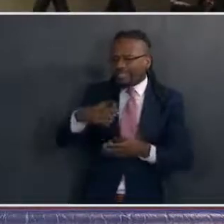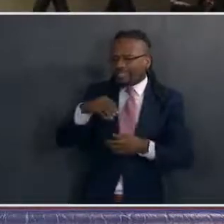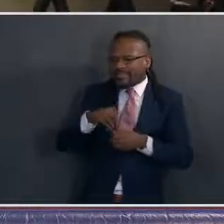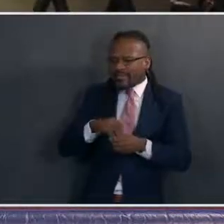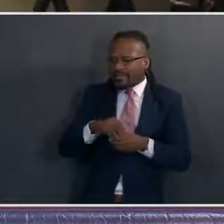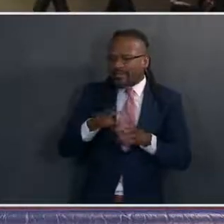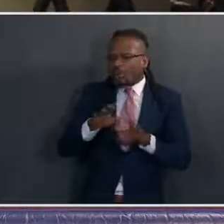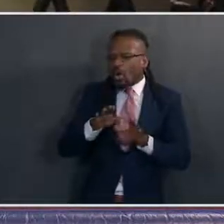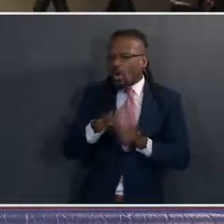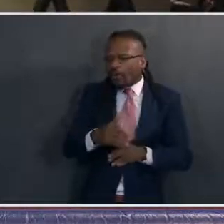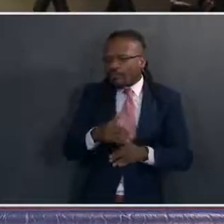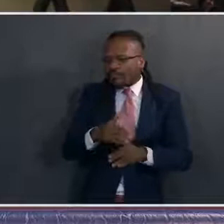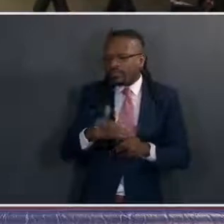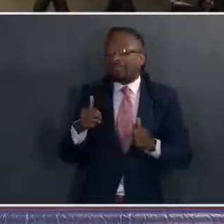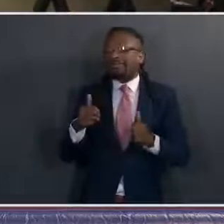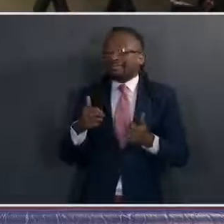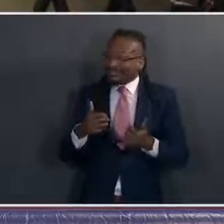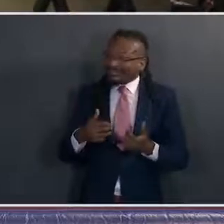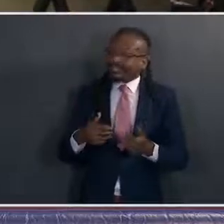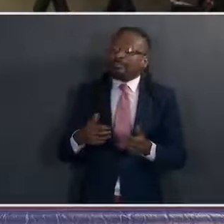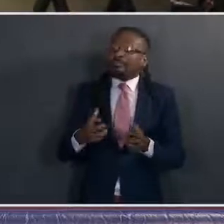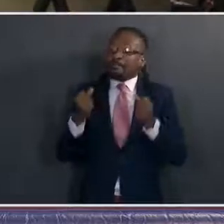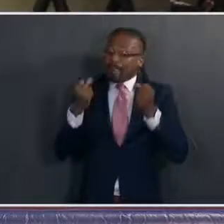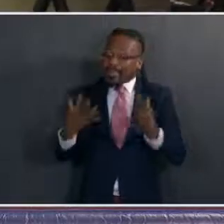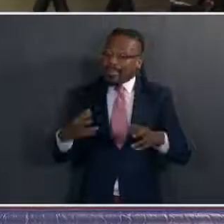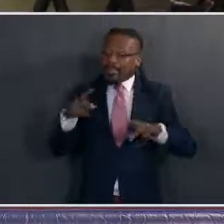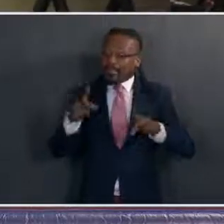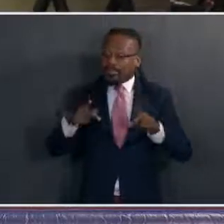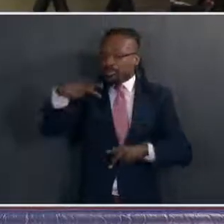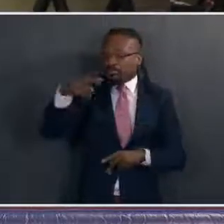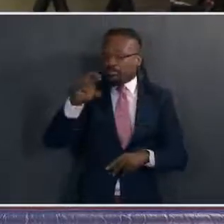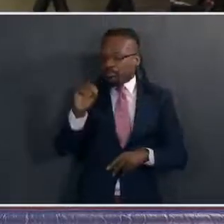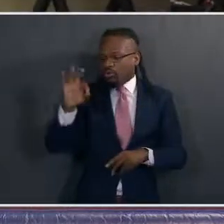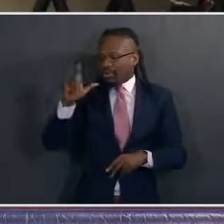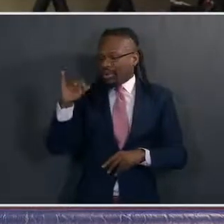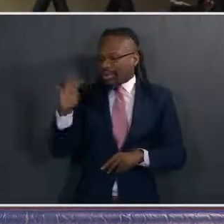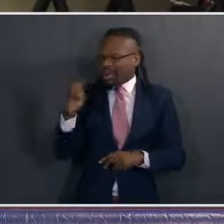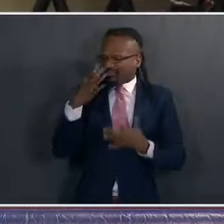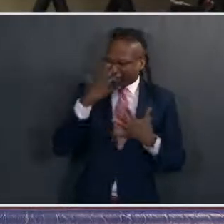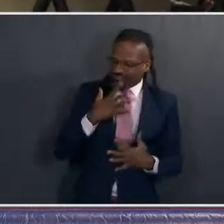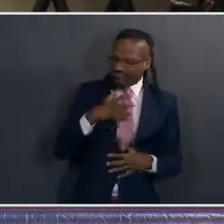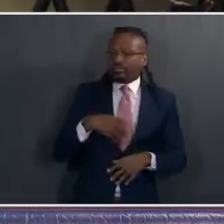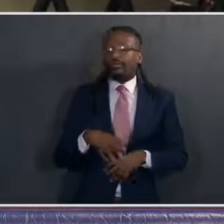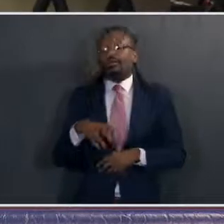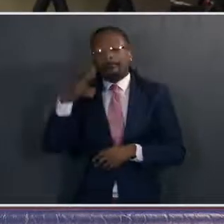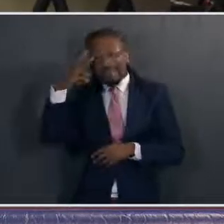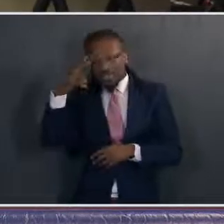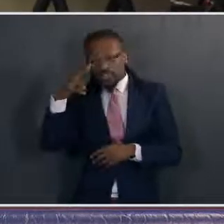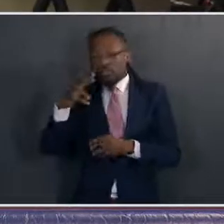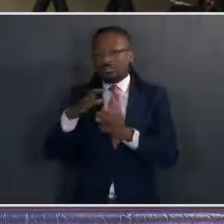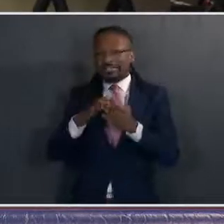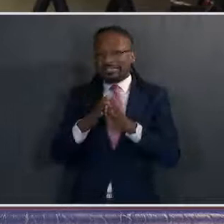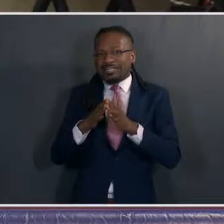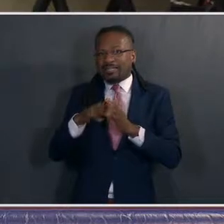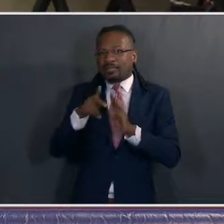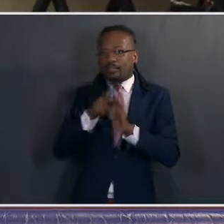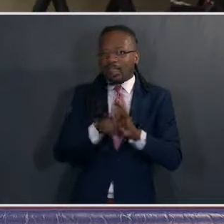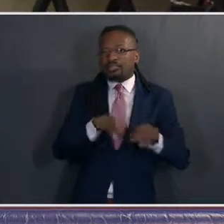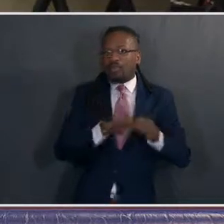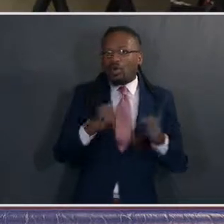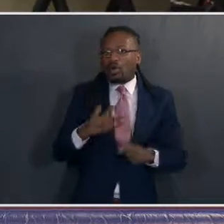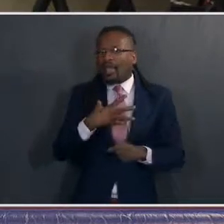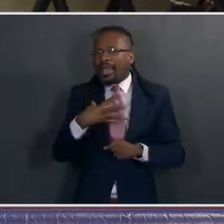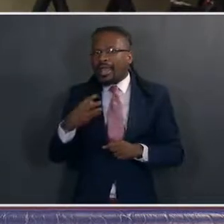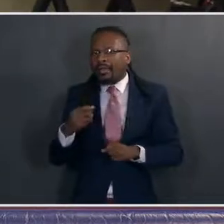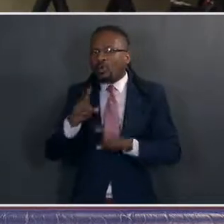and much to the great disappointment of pro-life Americans, he has revoked the Mexico City policy. He has ordered a review